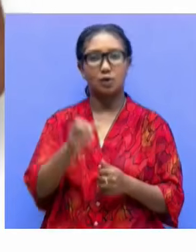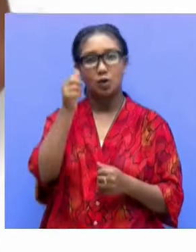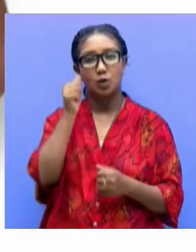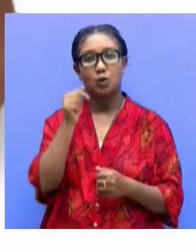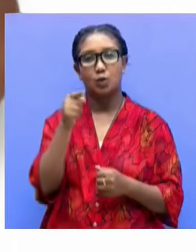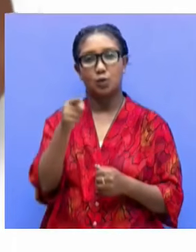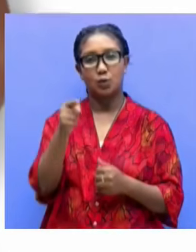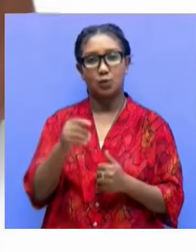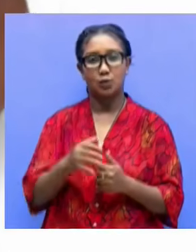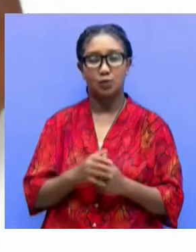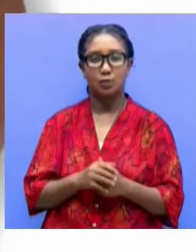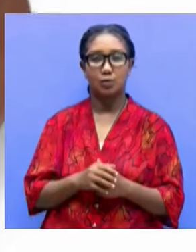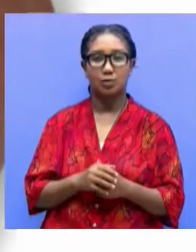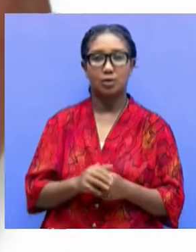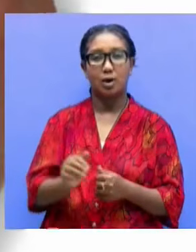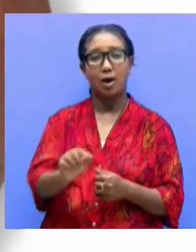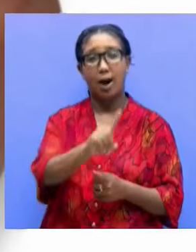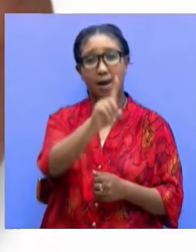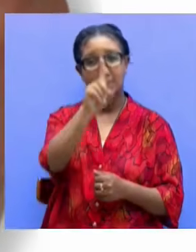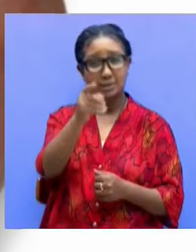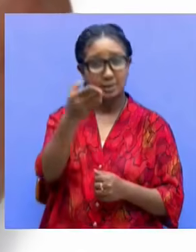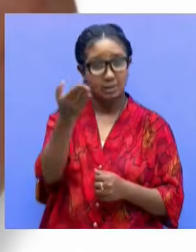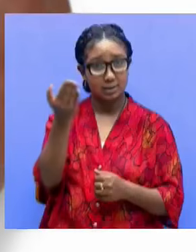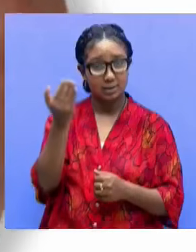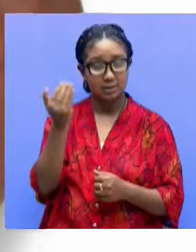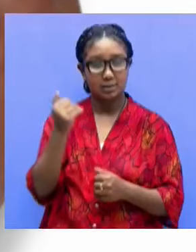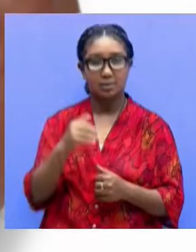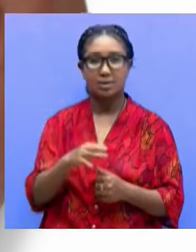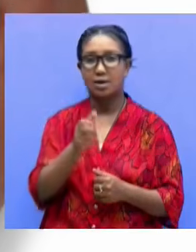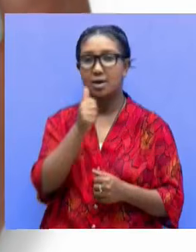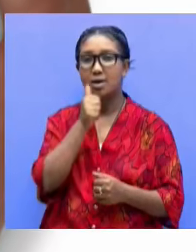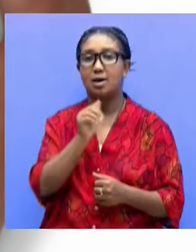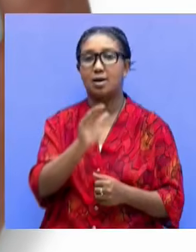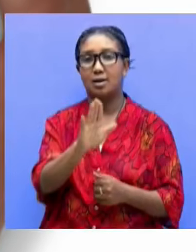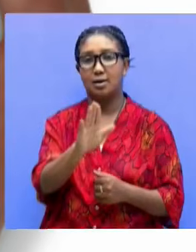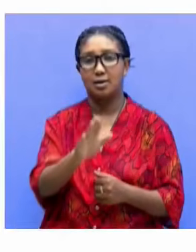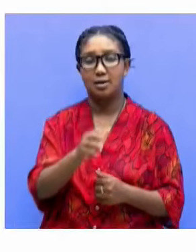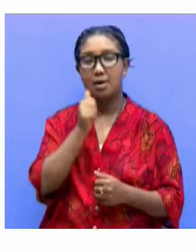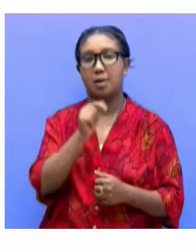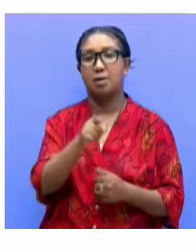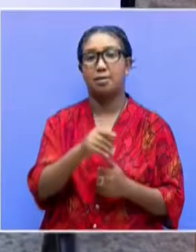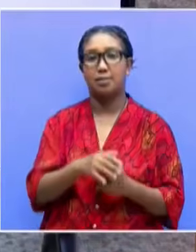you asked her.